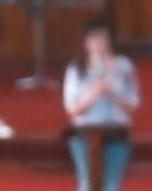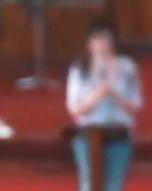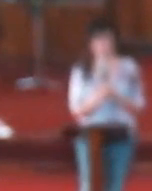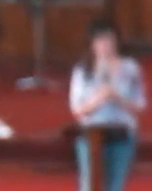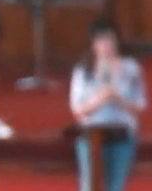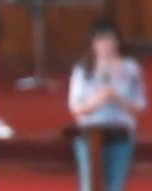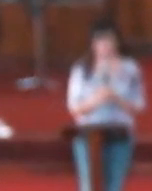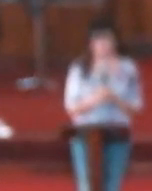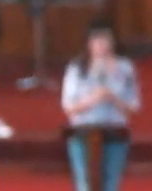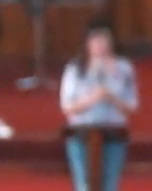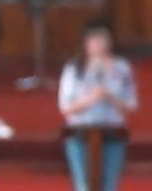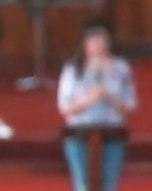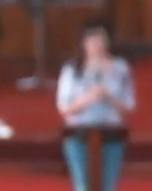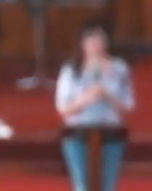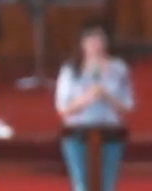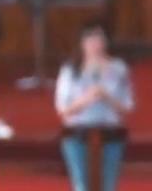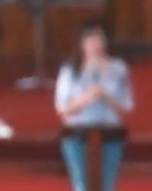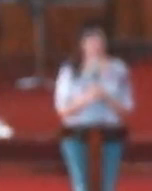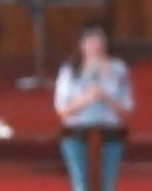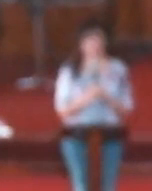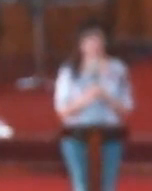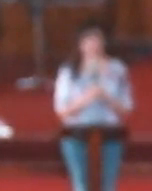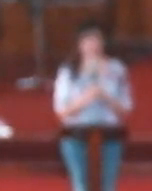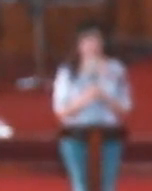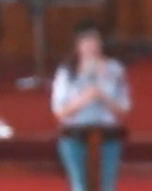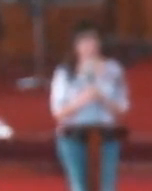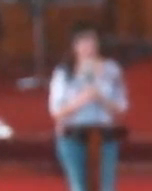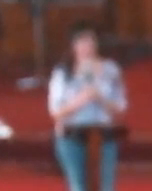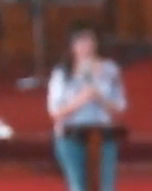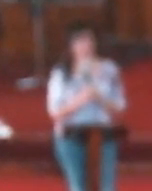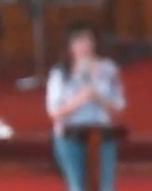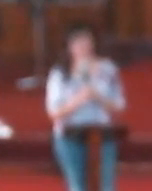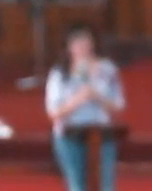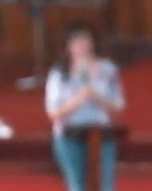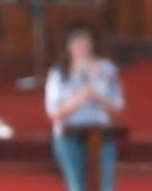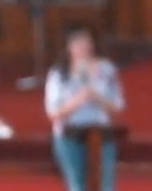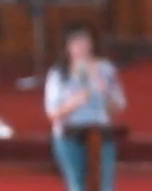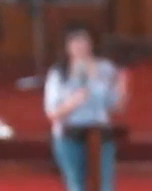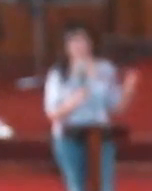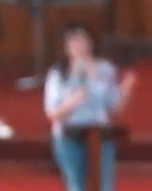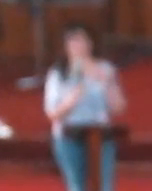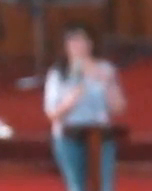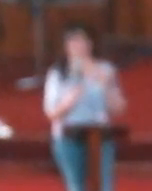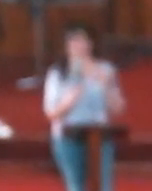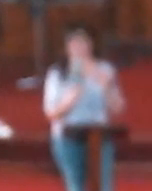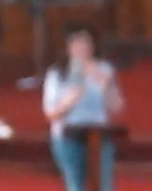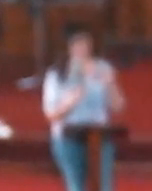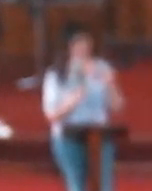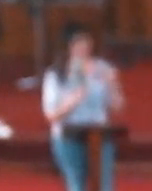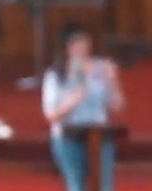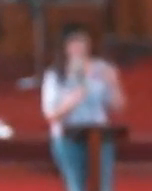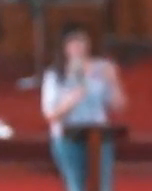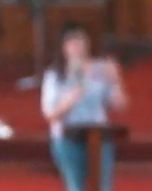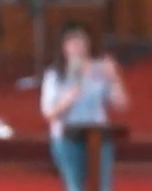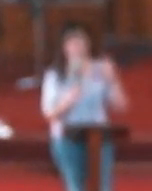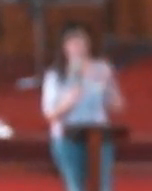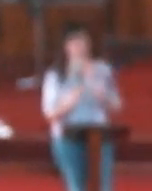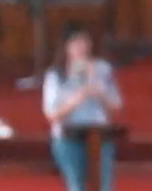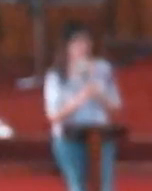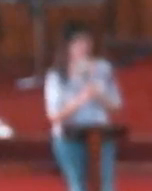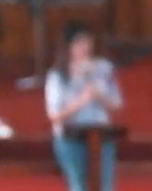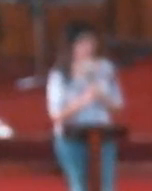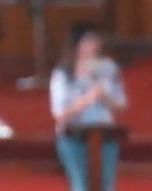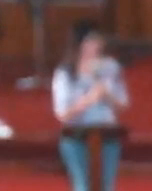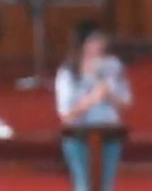in chains. Y Pedro sacó al maestro y le dijo, maestro, yo corto esas palabras de ti. Yeah, and Peter took Jesus by the side, and he goes, I cut those words off